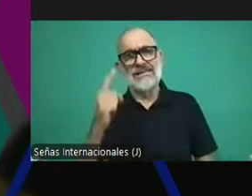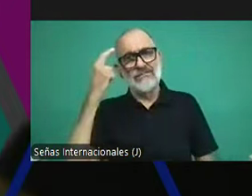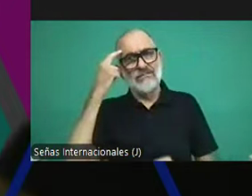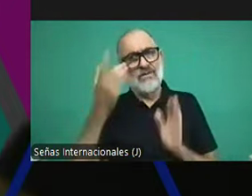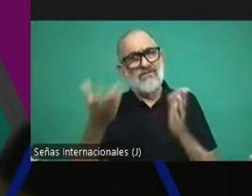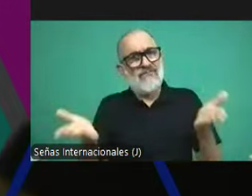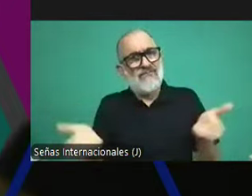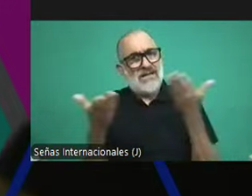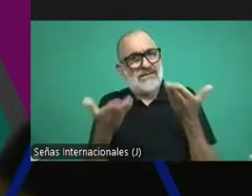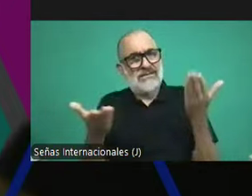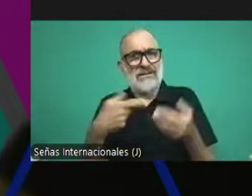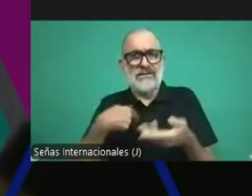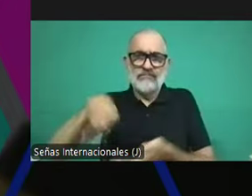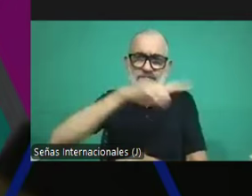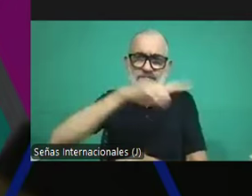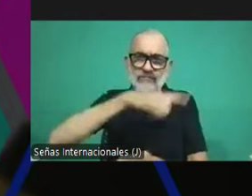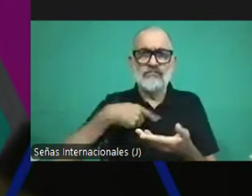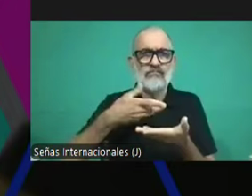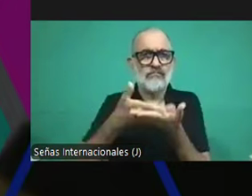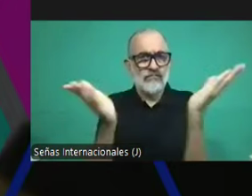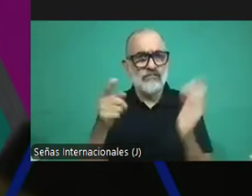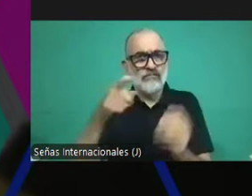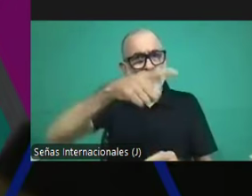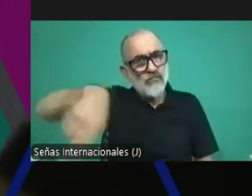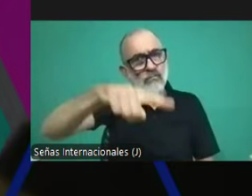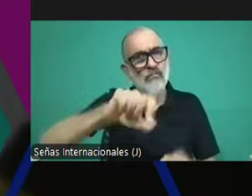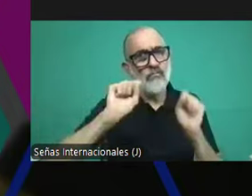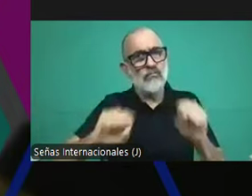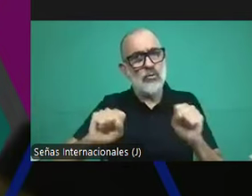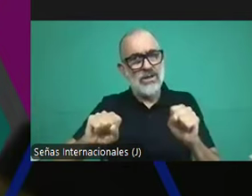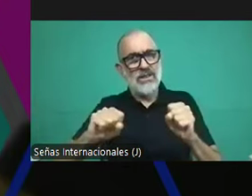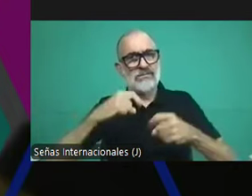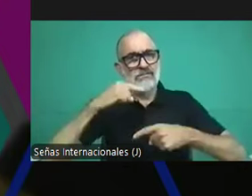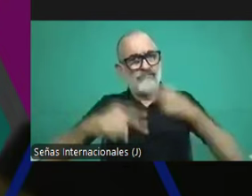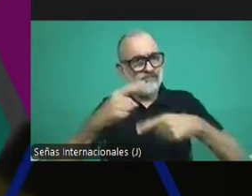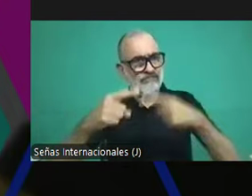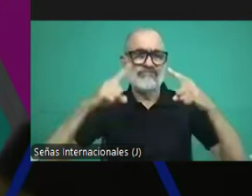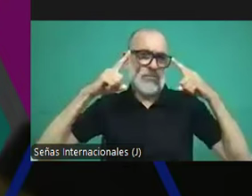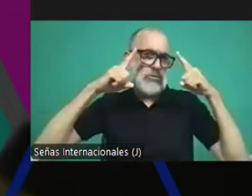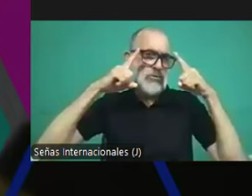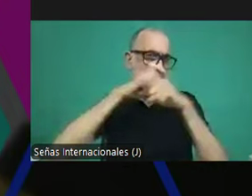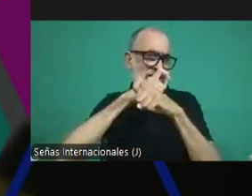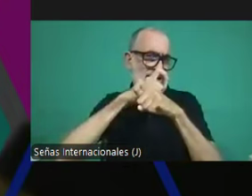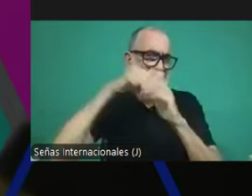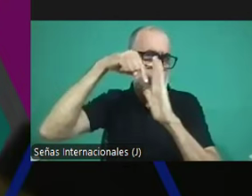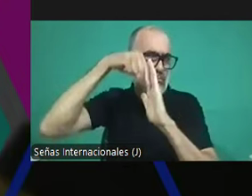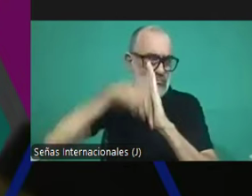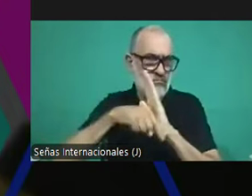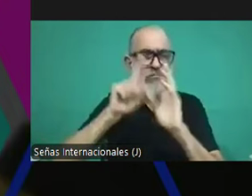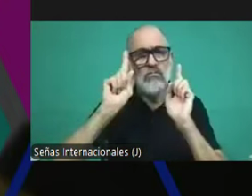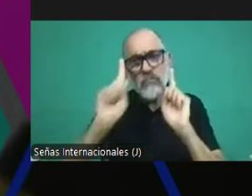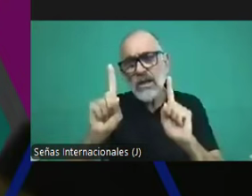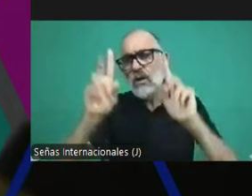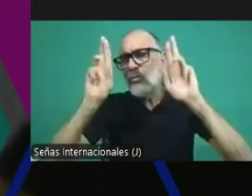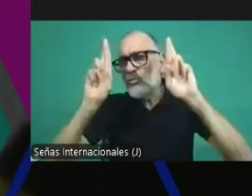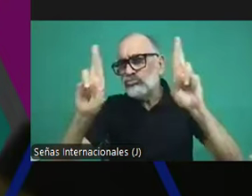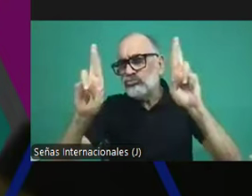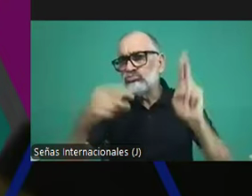make quantidade de pessoas resources possível. reach Muito all the obrigado. different Espero areas ter and the most people possible. Thank you very much. atingido